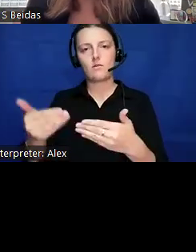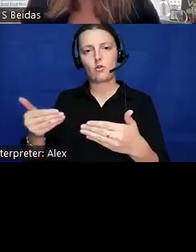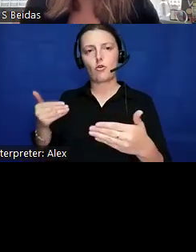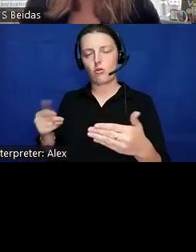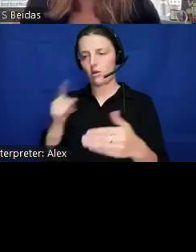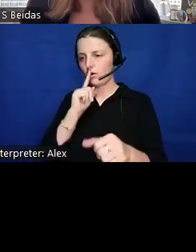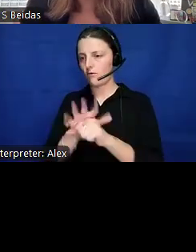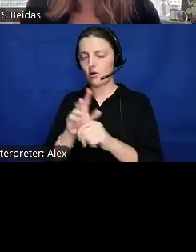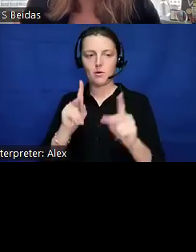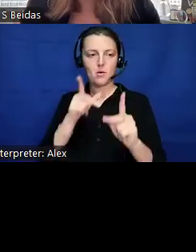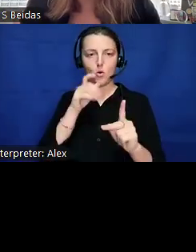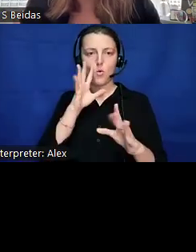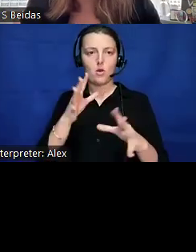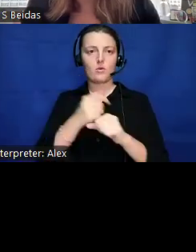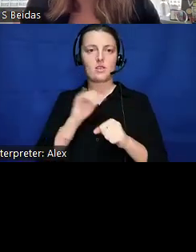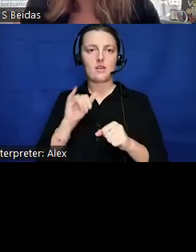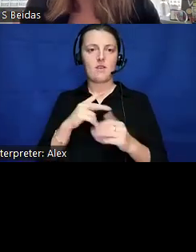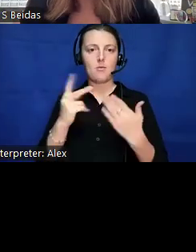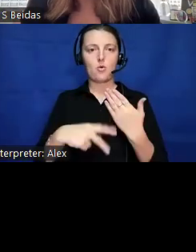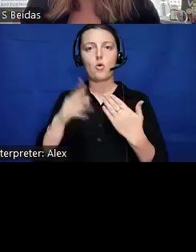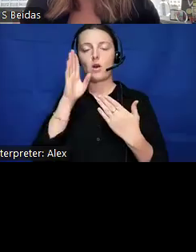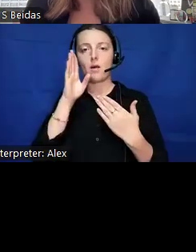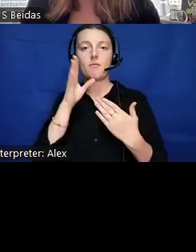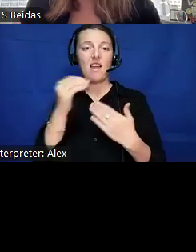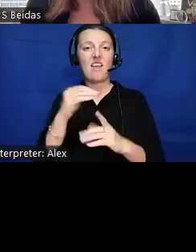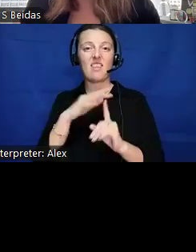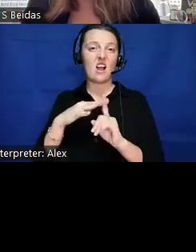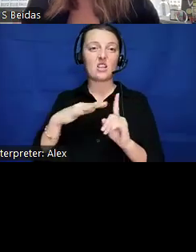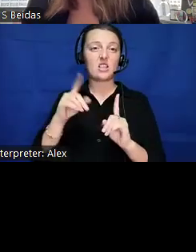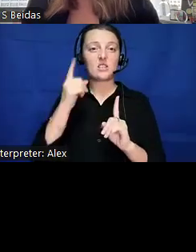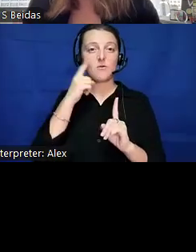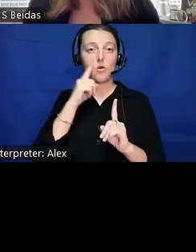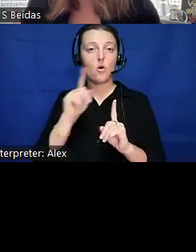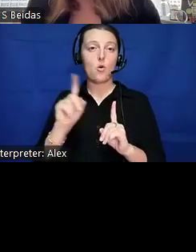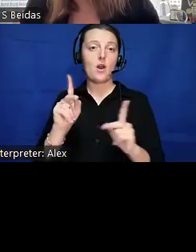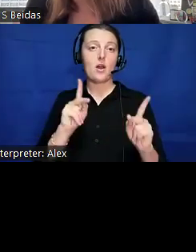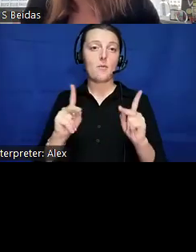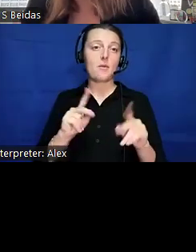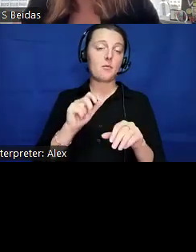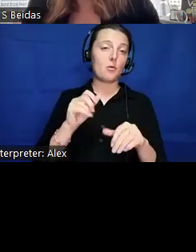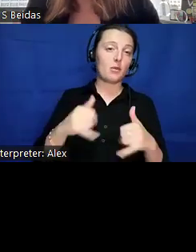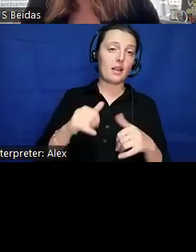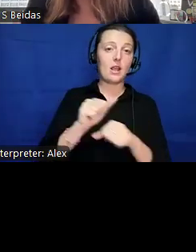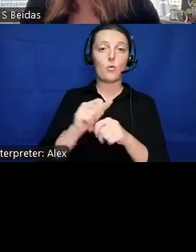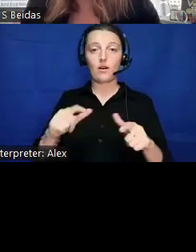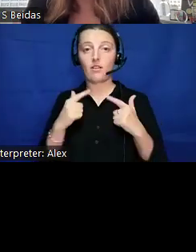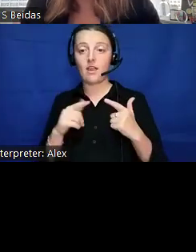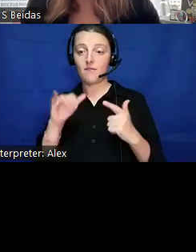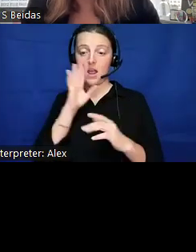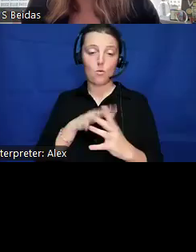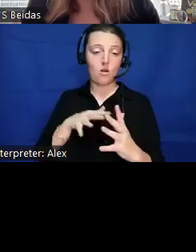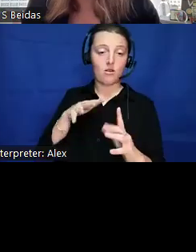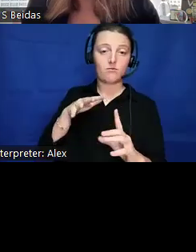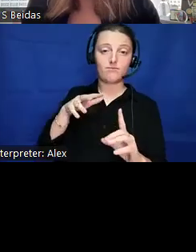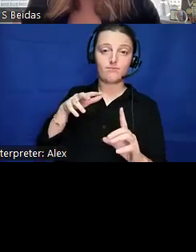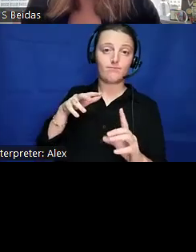and making sure that the context in which they play, work, and live is prioritized. And so human-centered design is